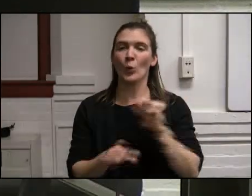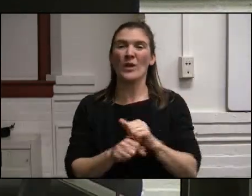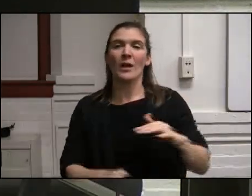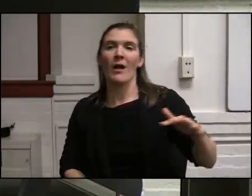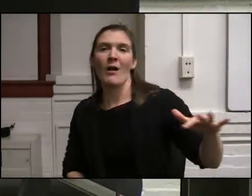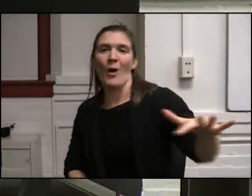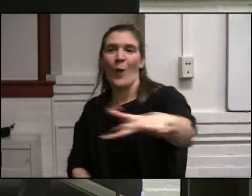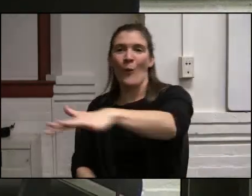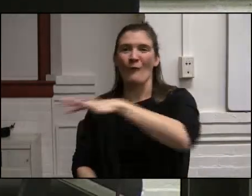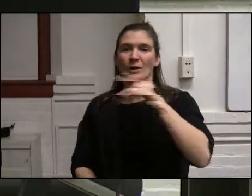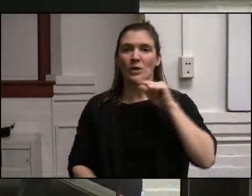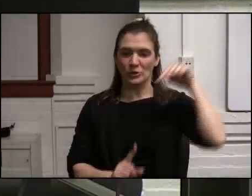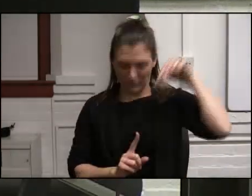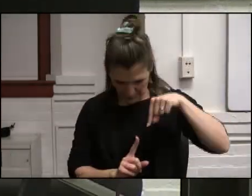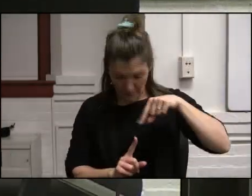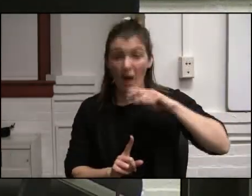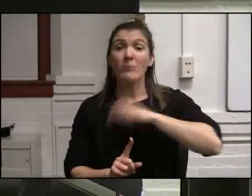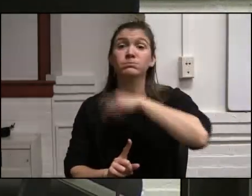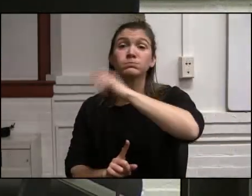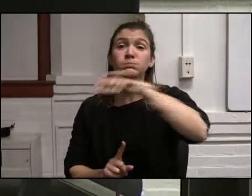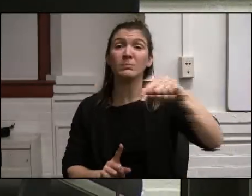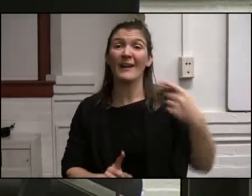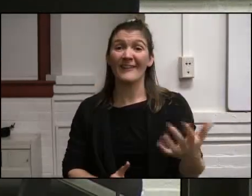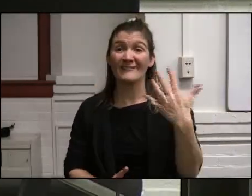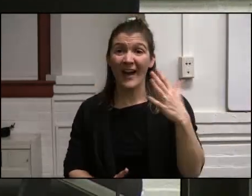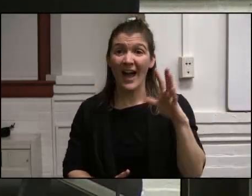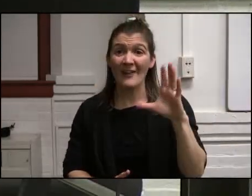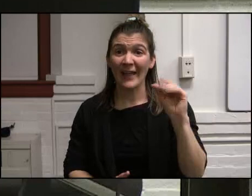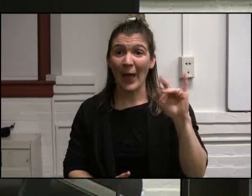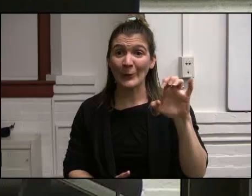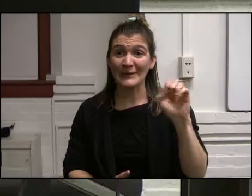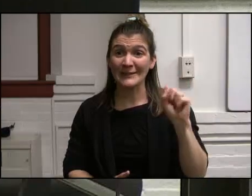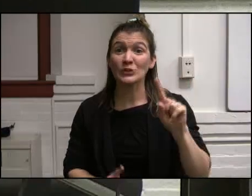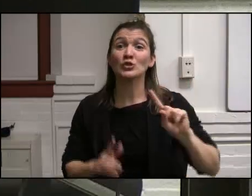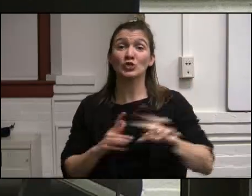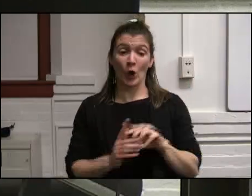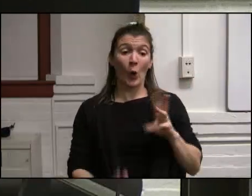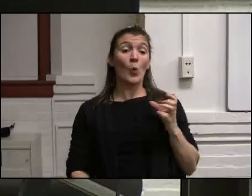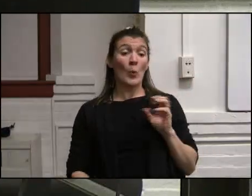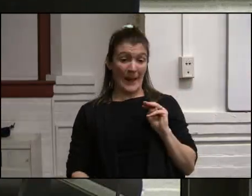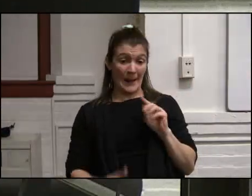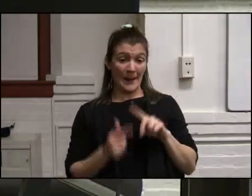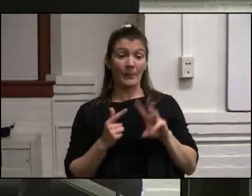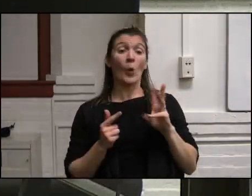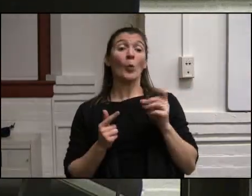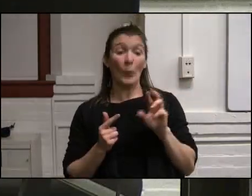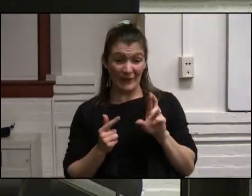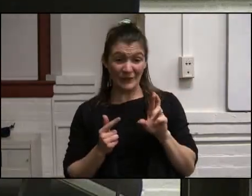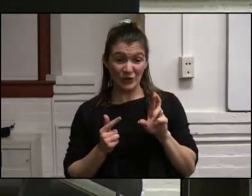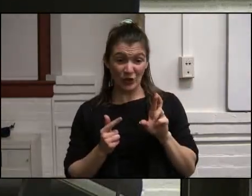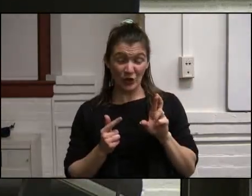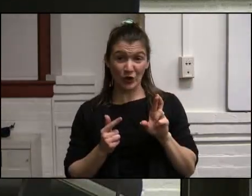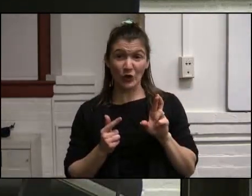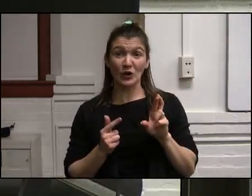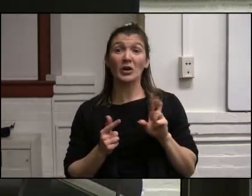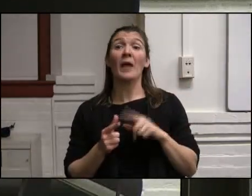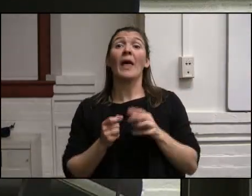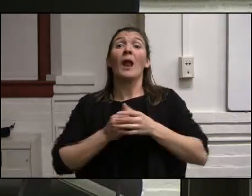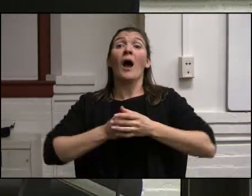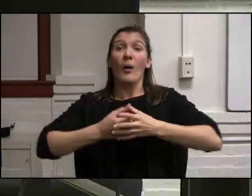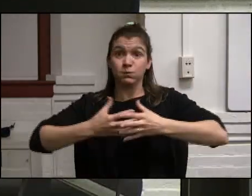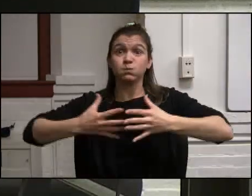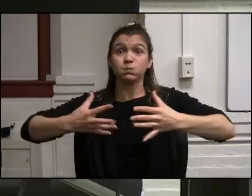throughout at this point, 5 counties. We did start in the Windham and Windsor counties, and in the grant period that started with